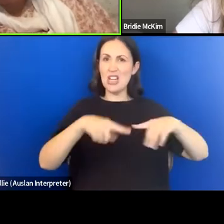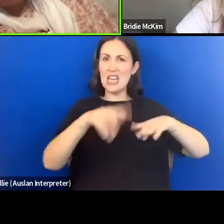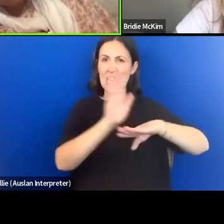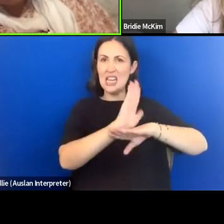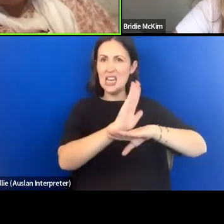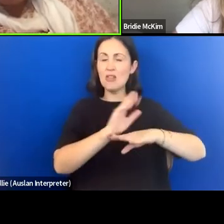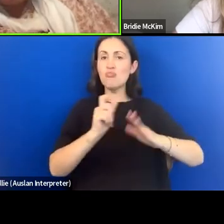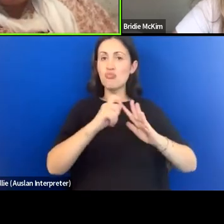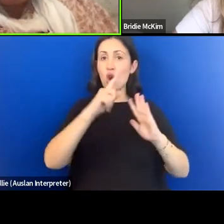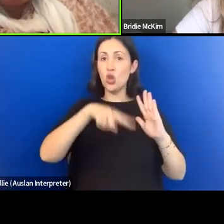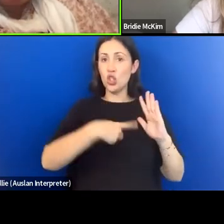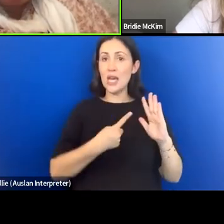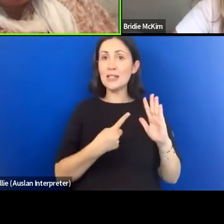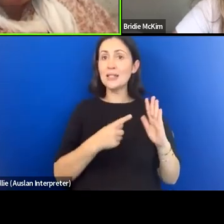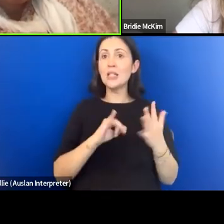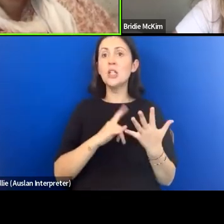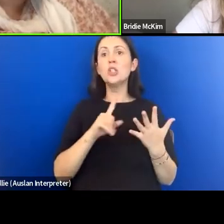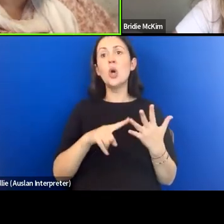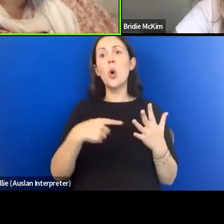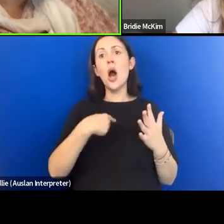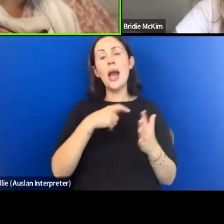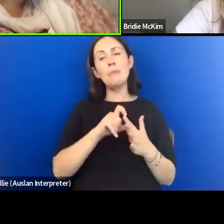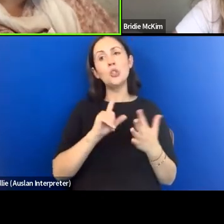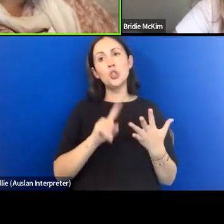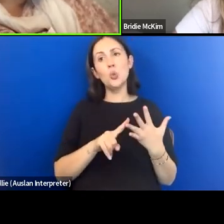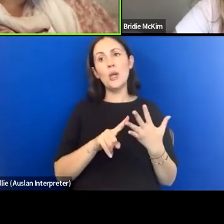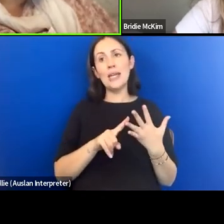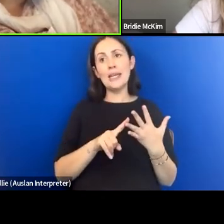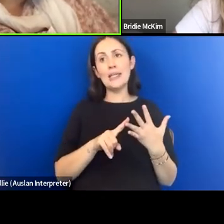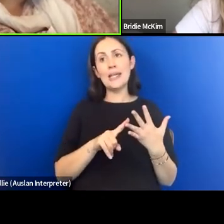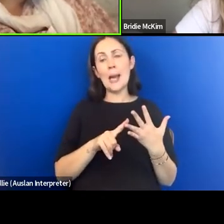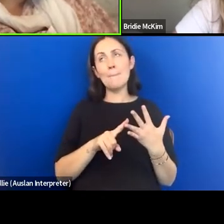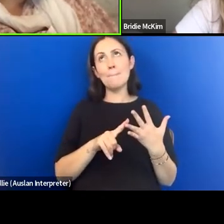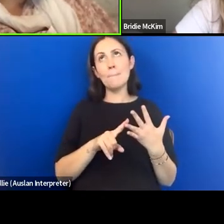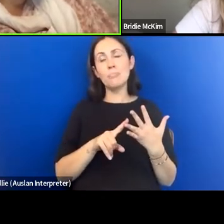So I'm working on